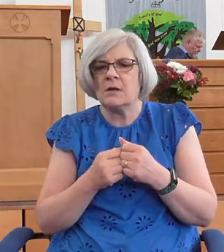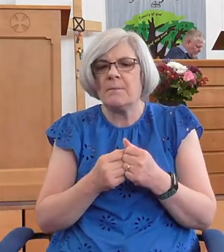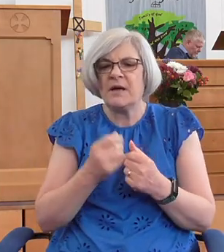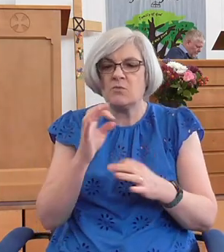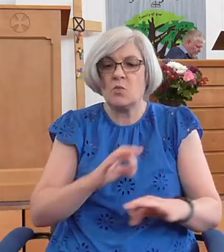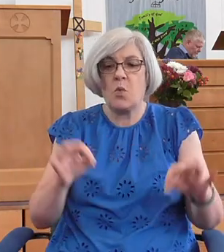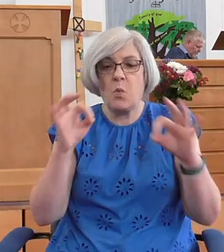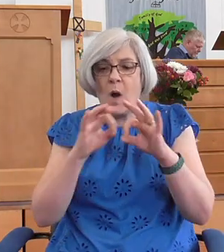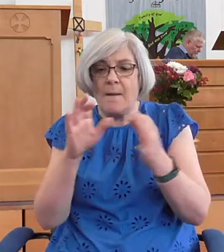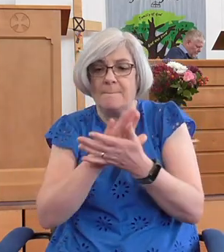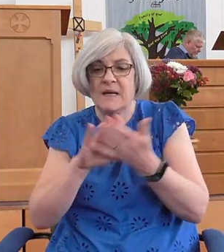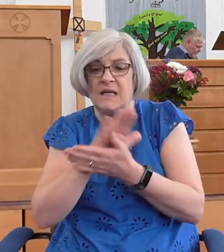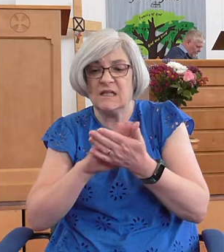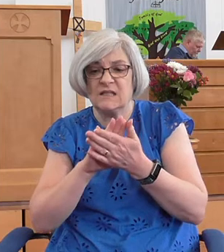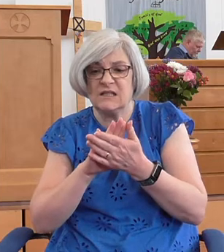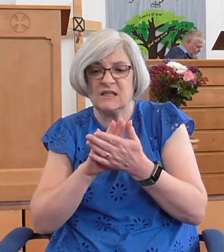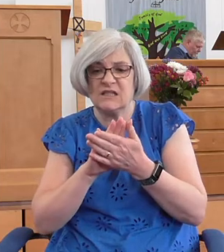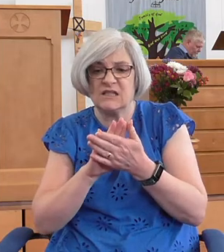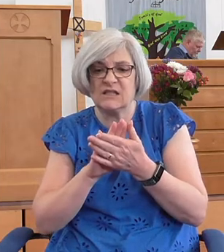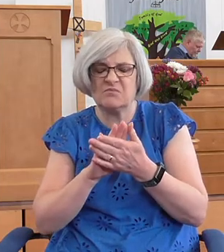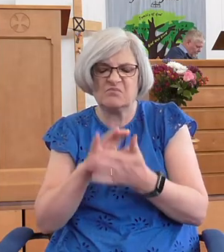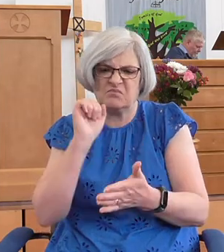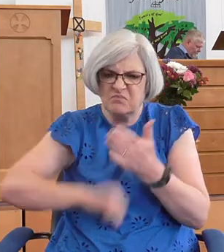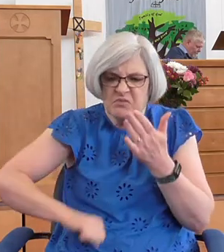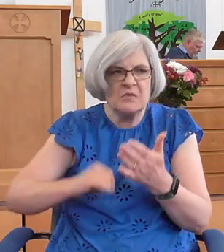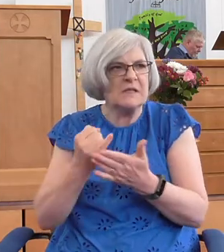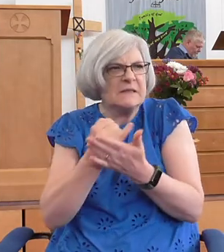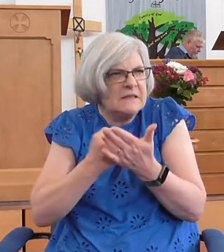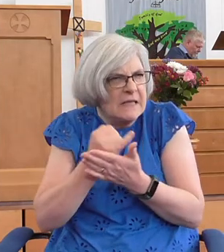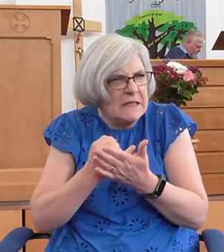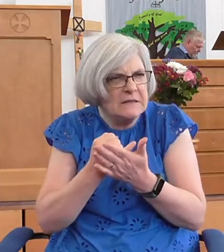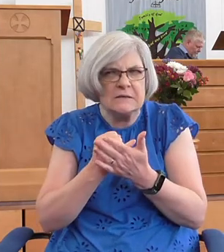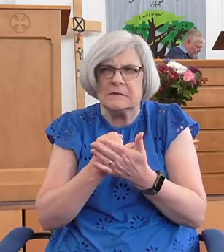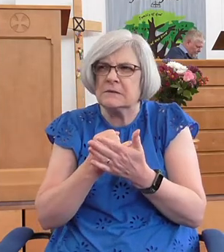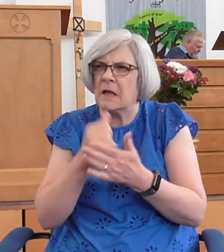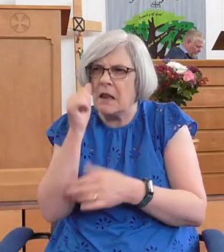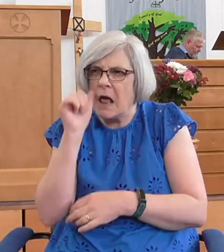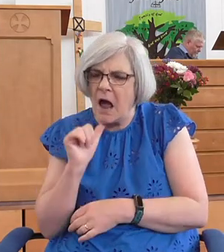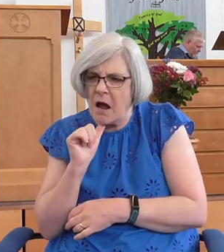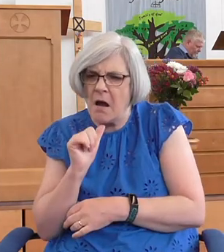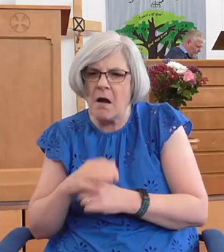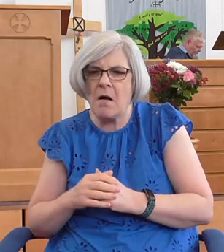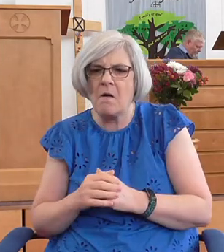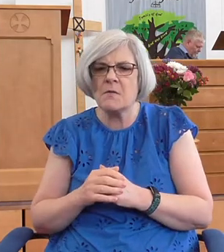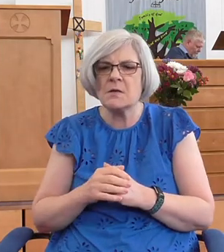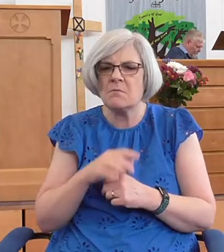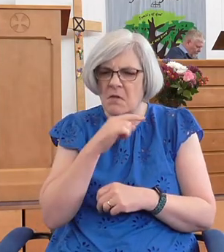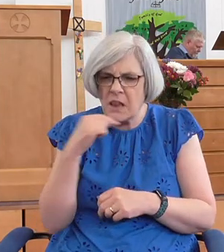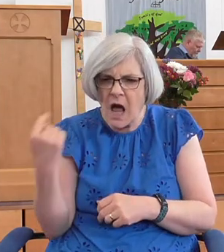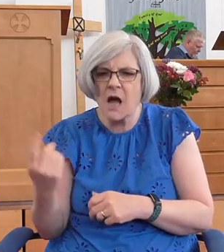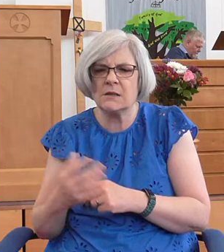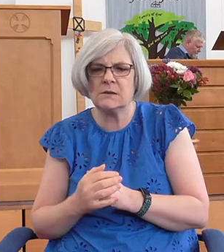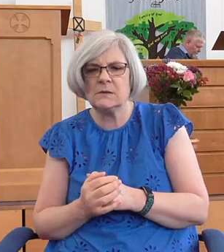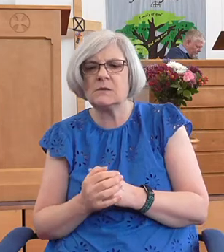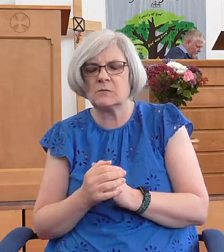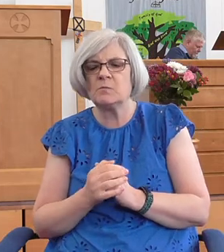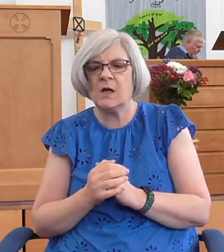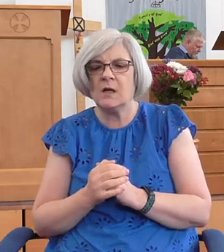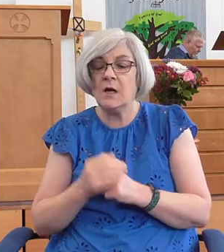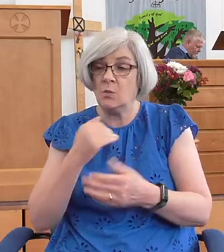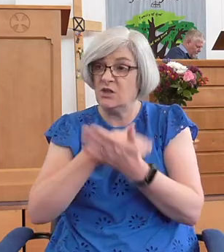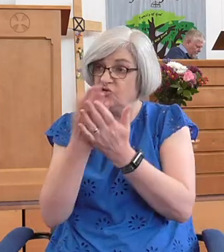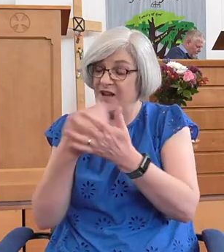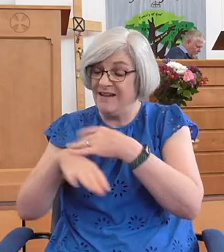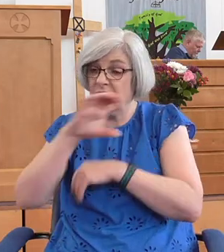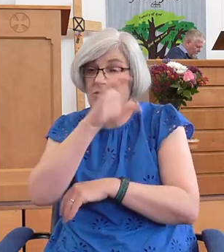of you may be hardened by sin's deceitfulness. We have come to share in Christ,